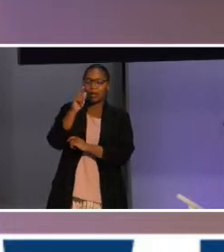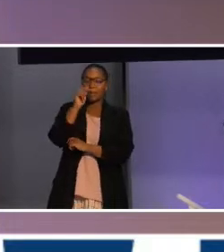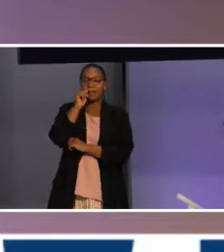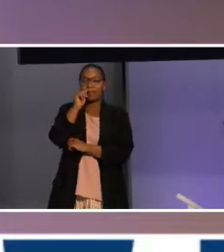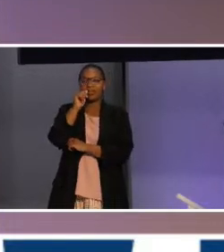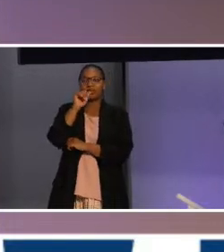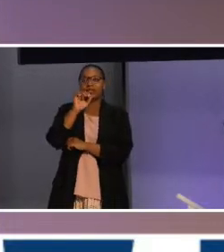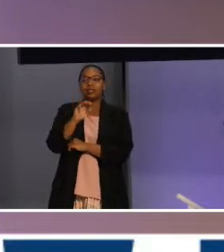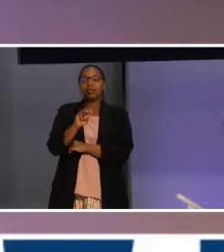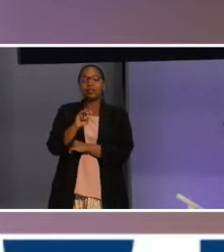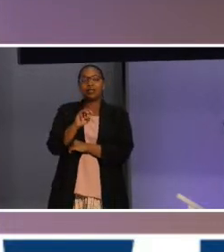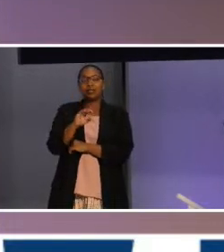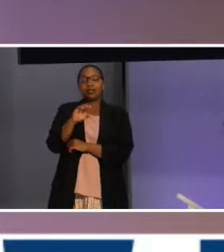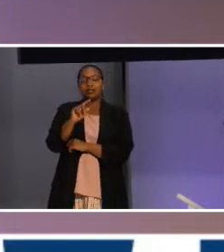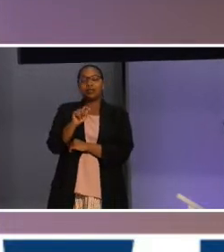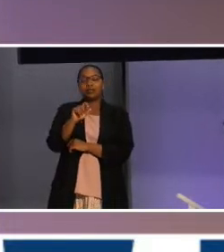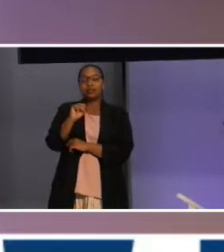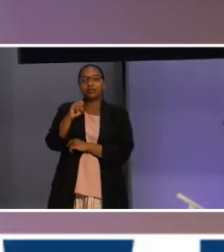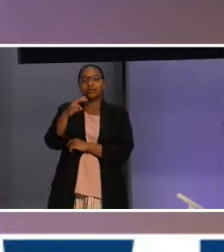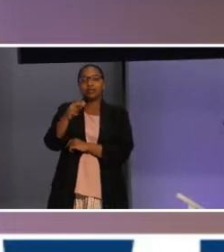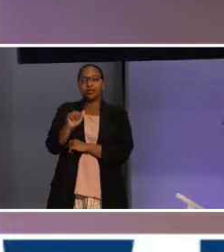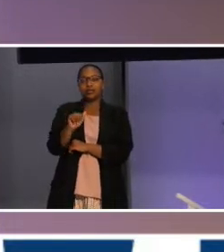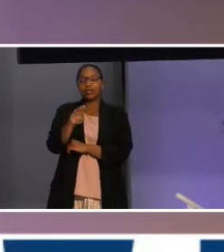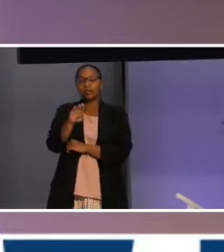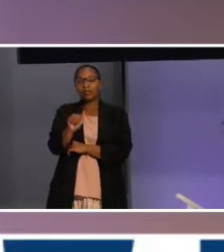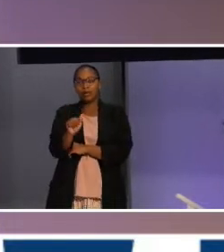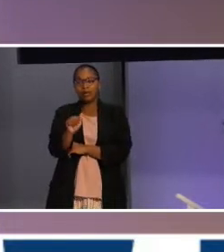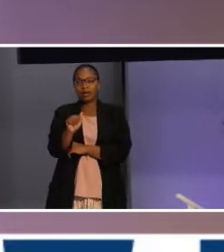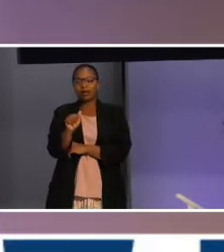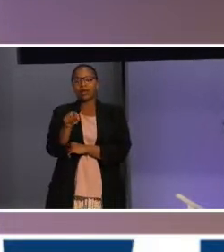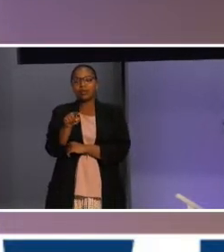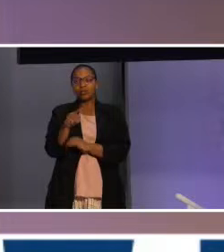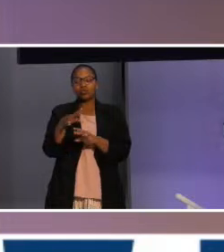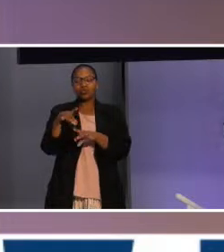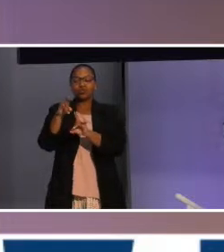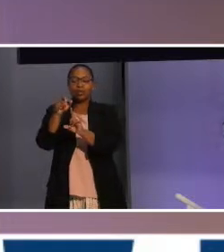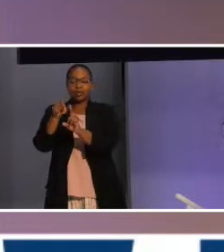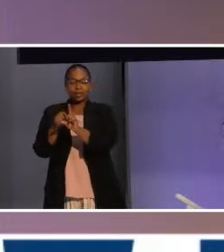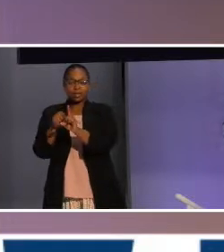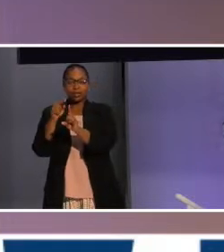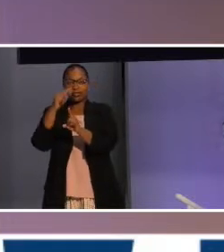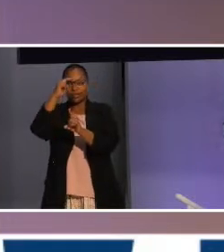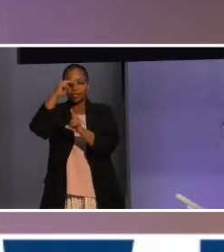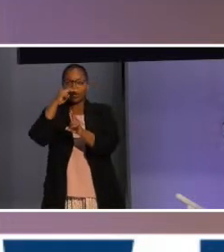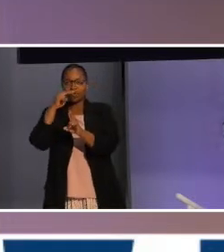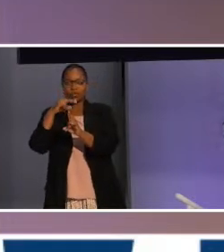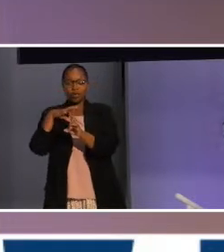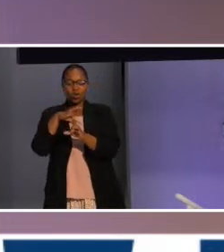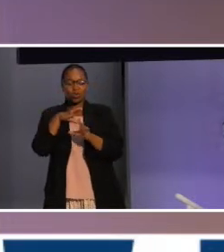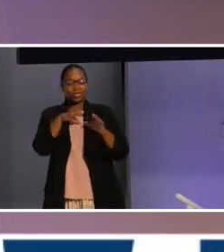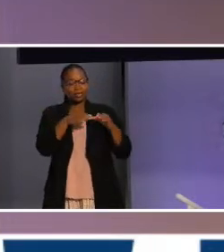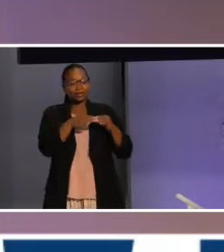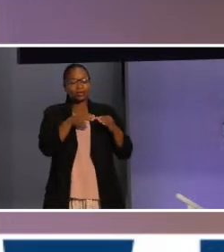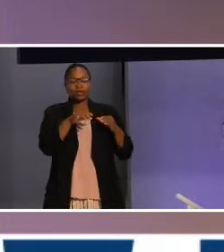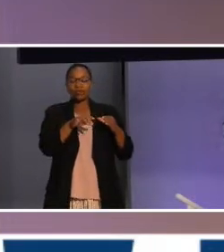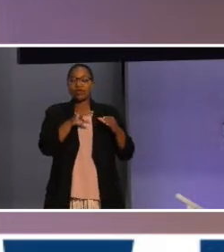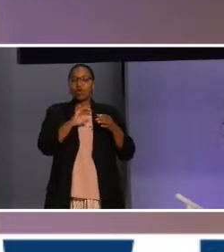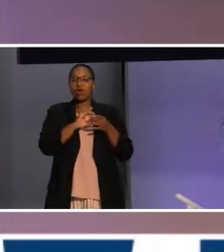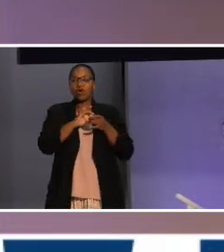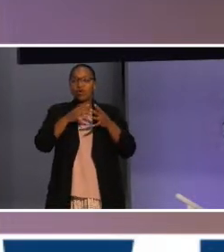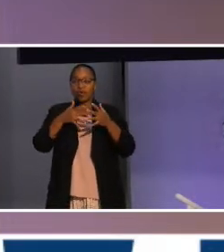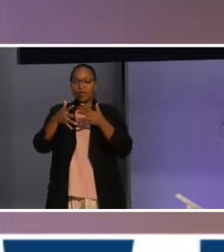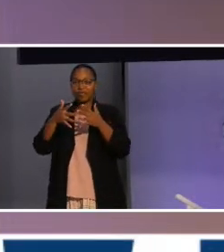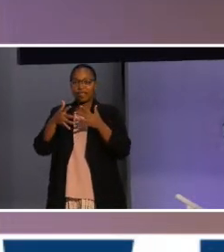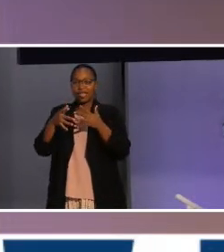who is the chairperson of the Portfolio Committee on Home Affairs, a body that